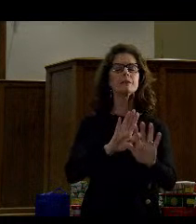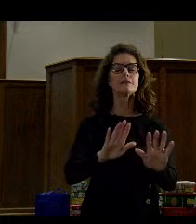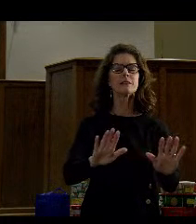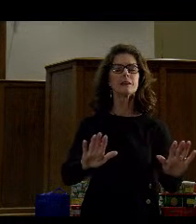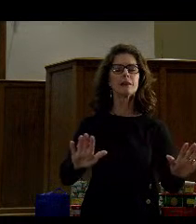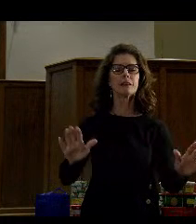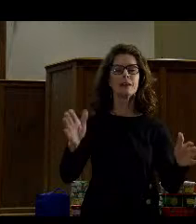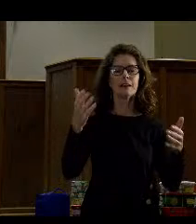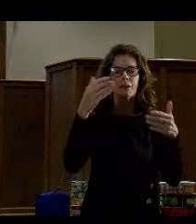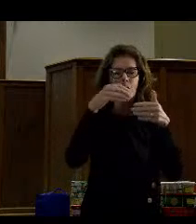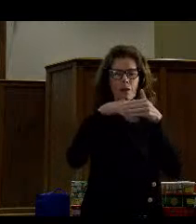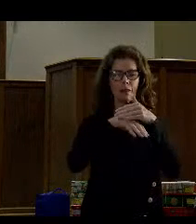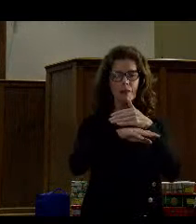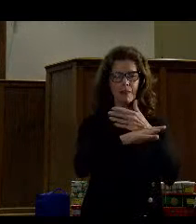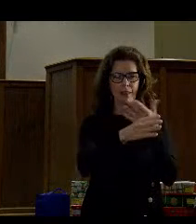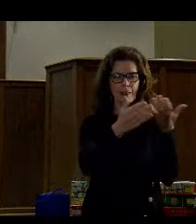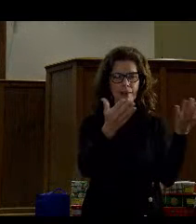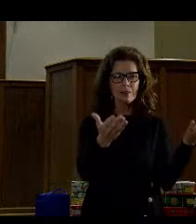peace